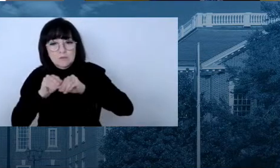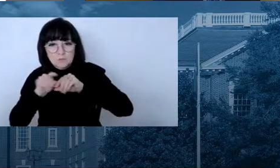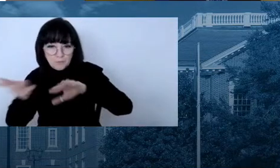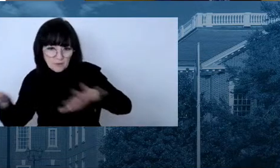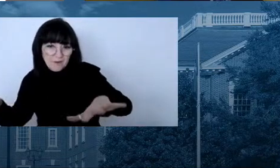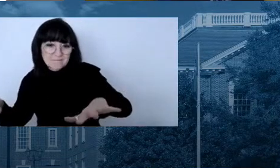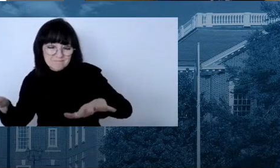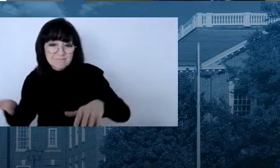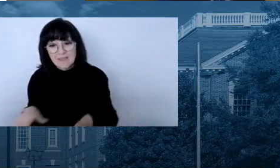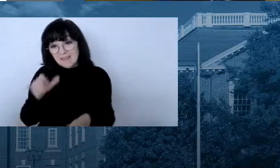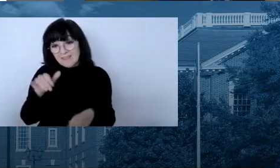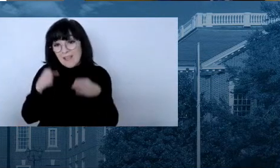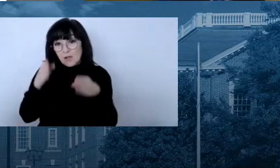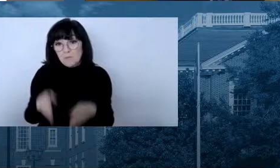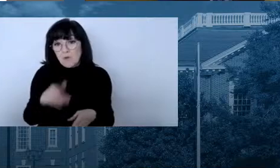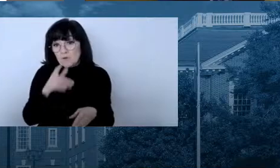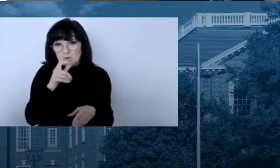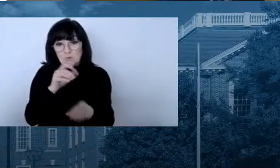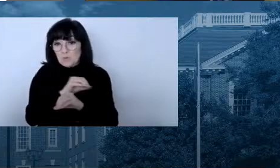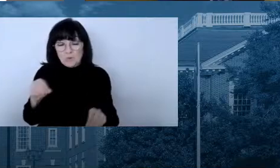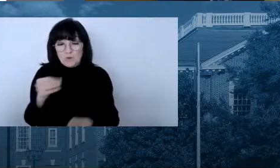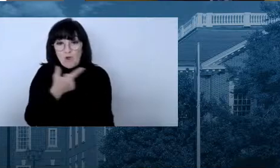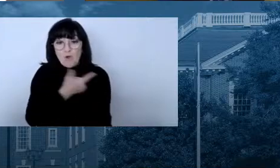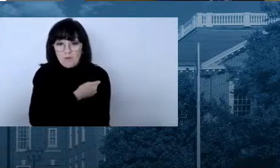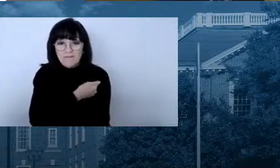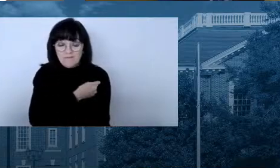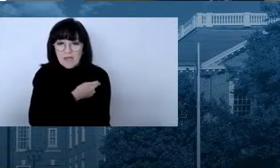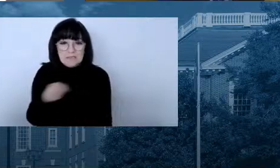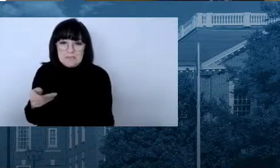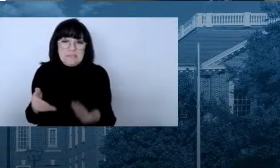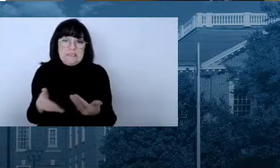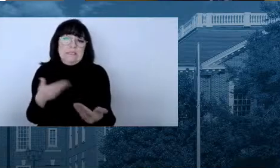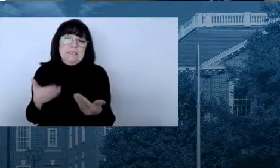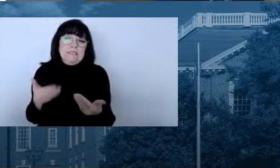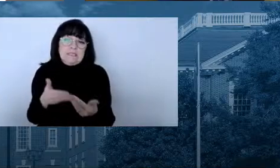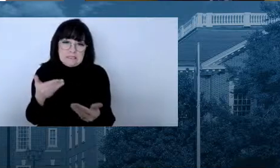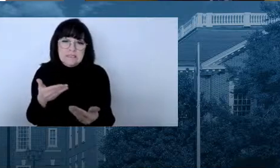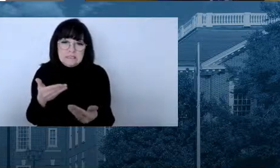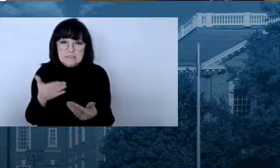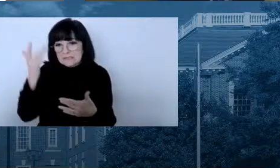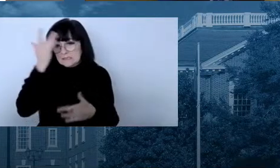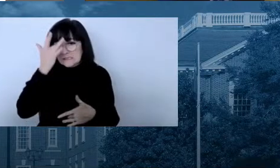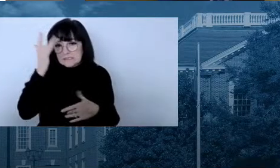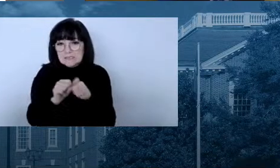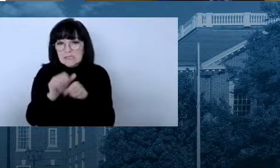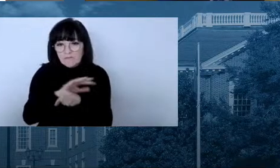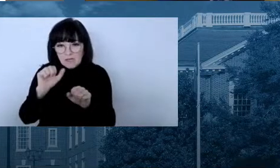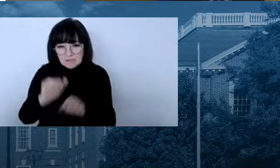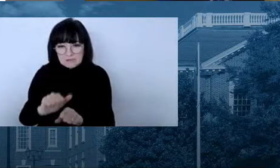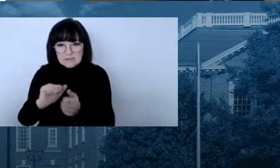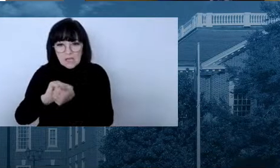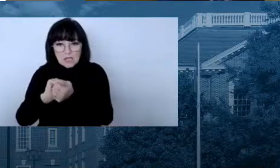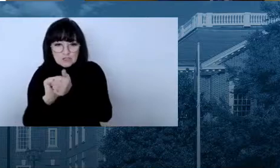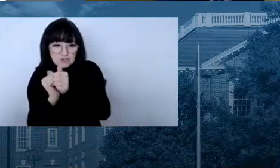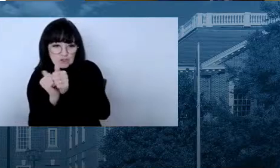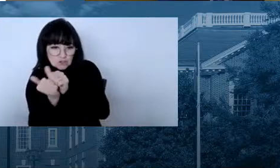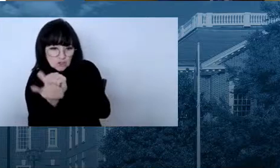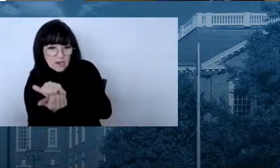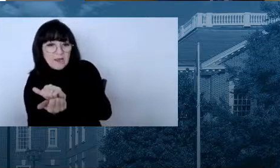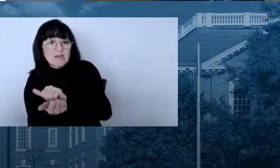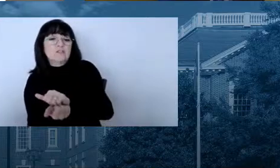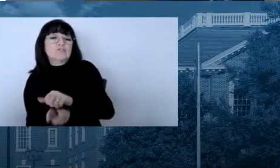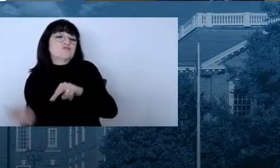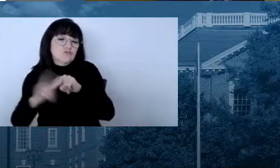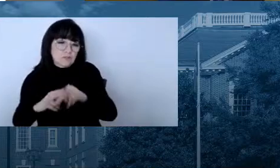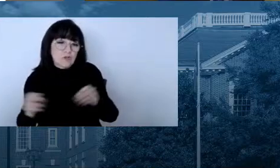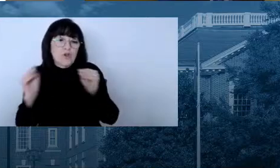unvaccinated person. And so that is really why it's not just important that Delawareans get vaccinated, but you're seeing more push on the federal